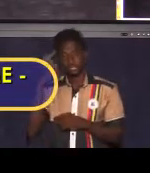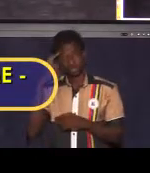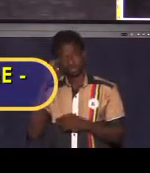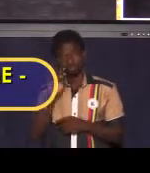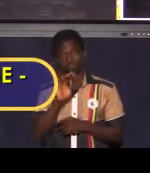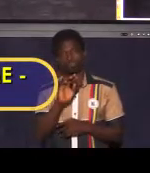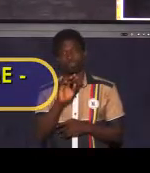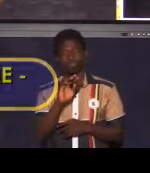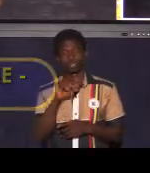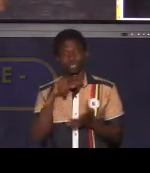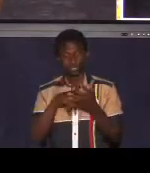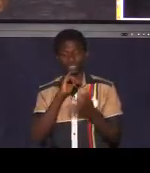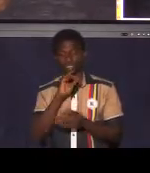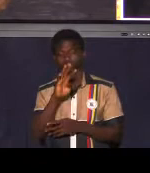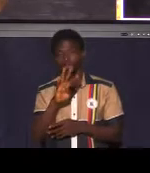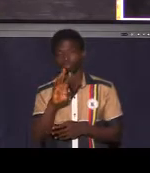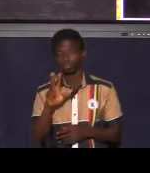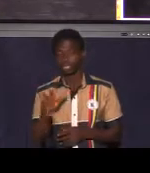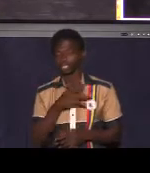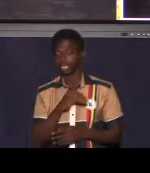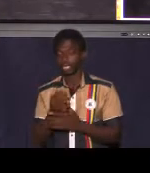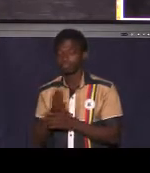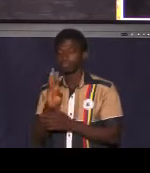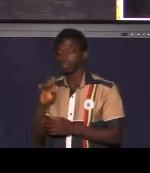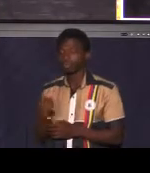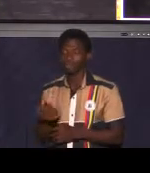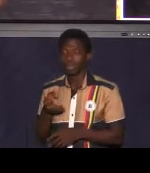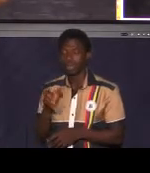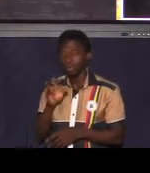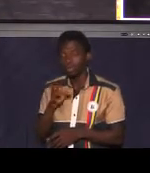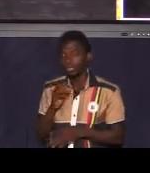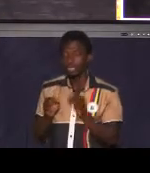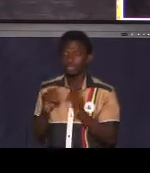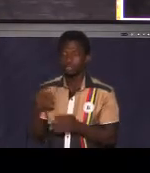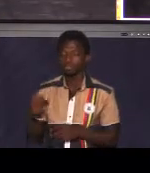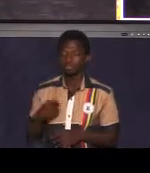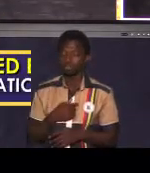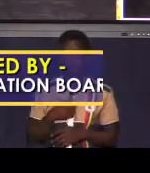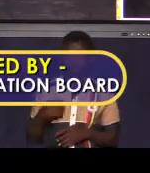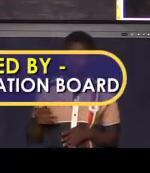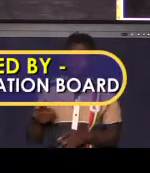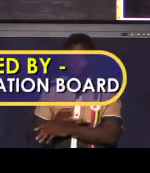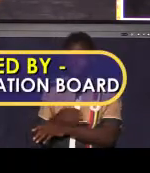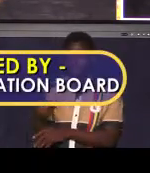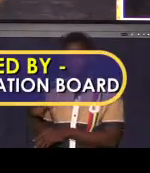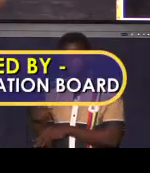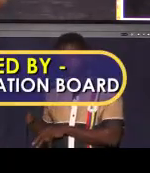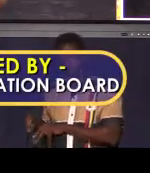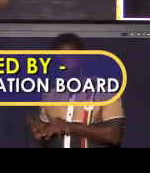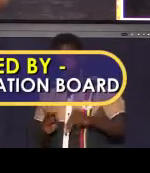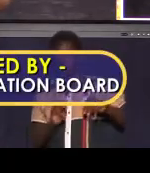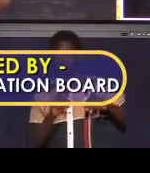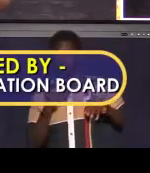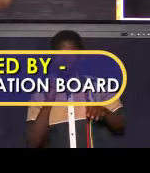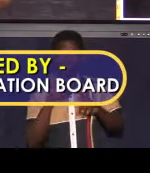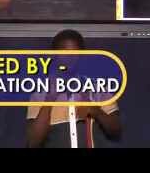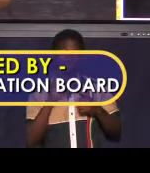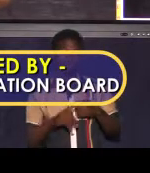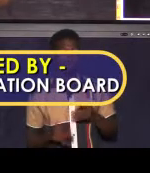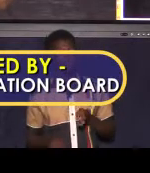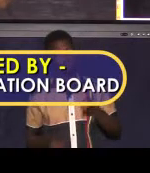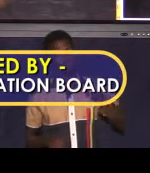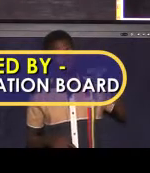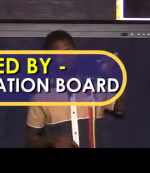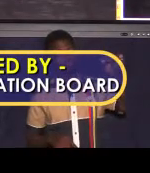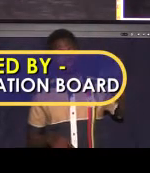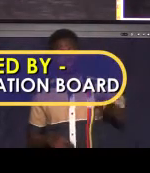this is 43 and we are dividing by 100. If we are multiplying, we are going to move the decimal point to the front. But if we are dividing, we'll